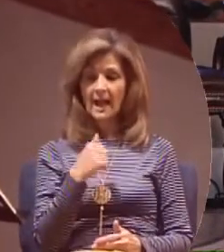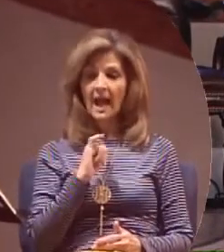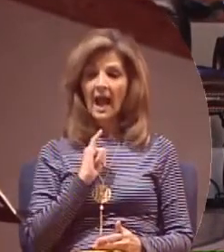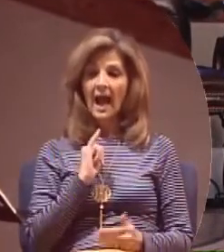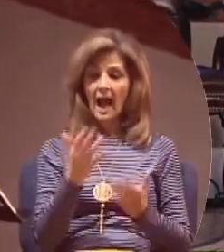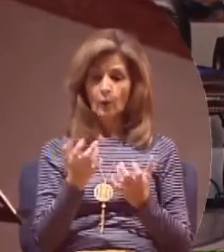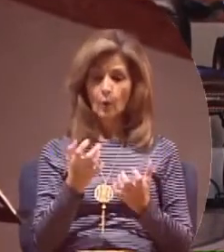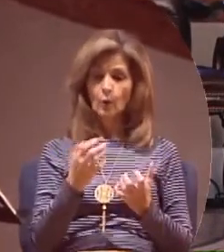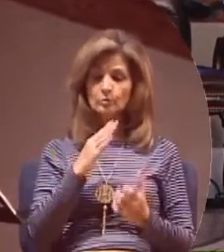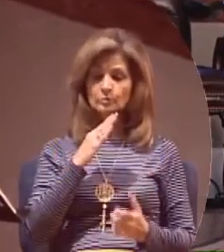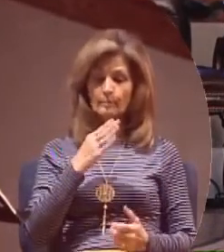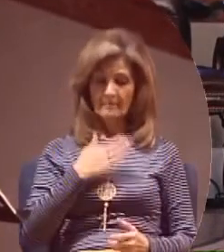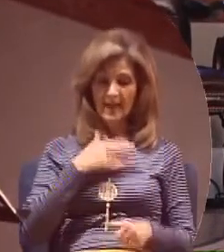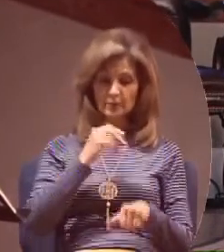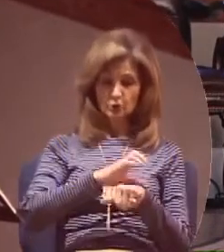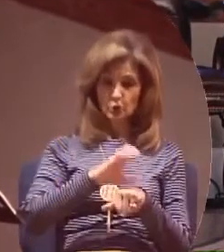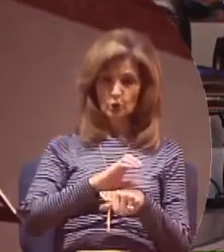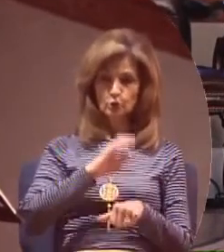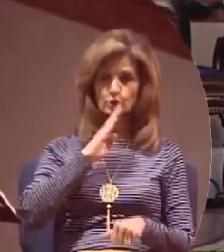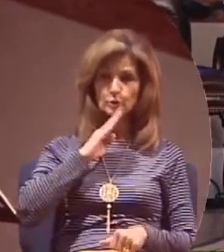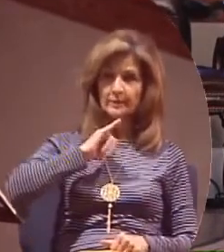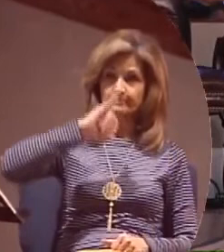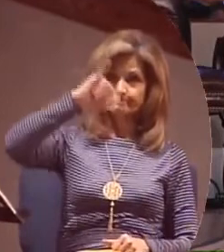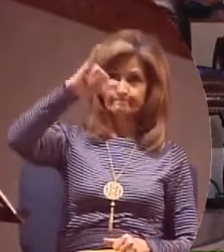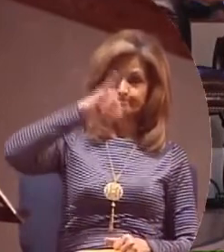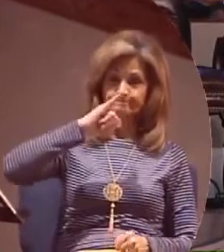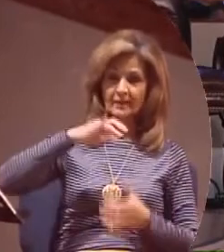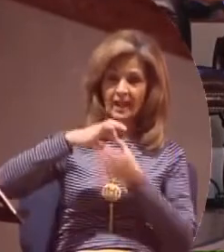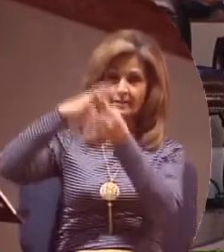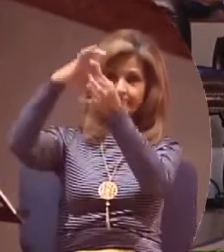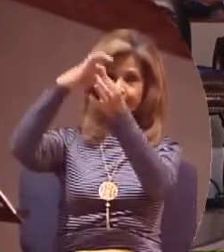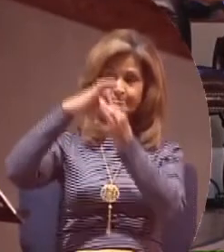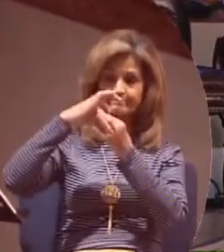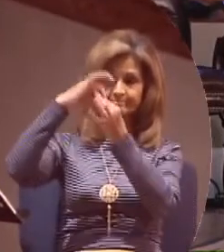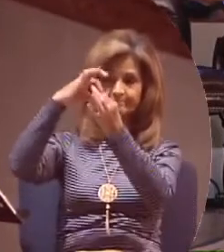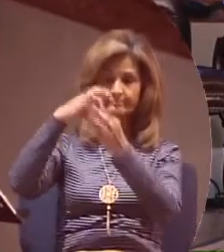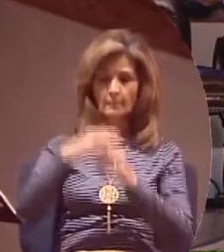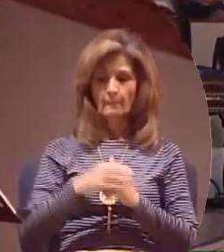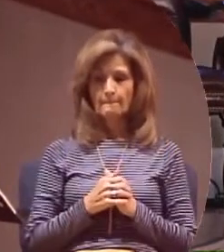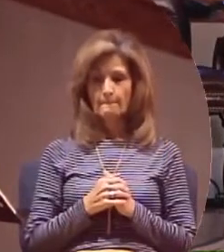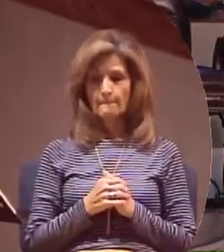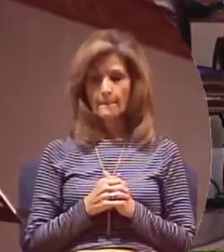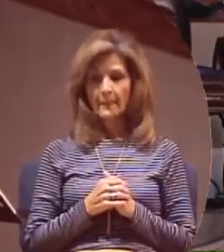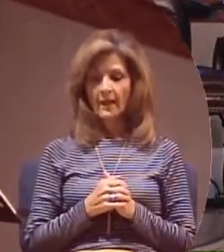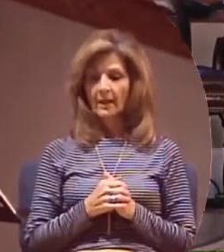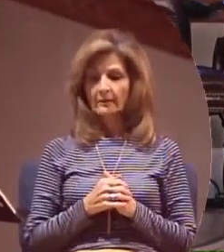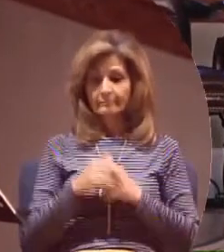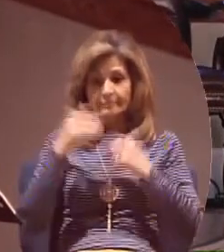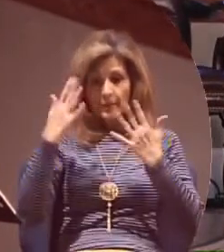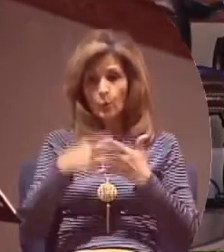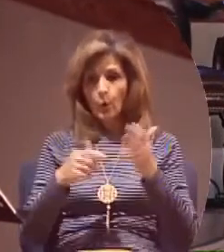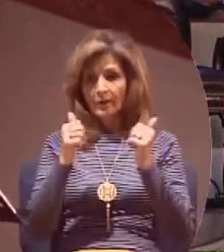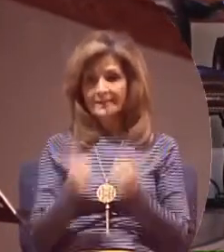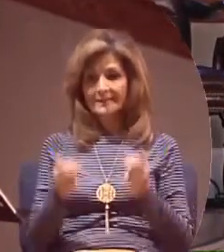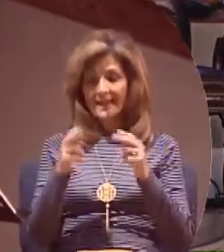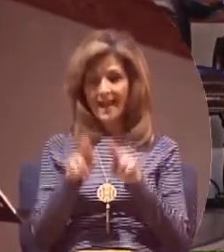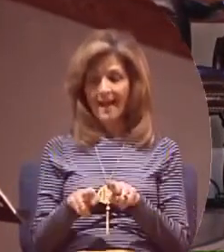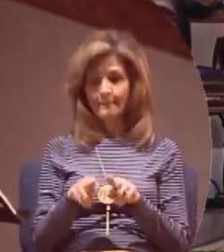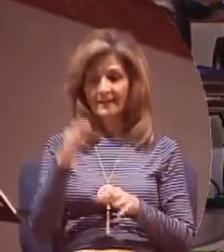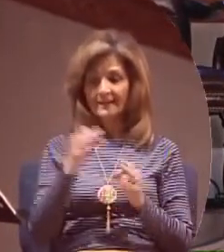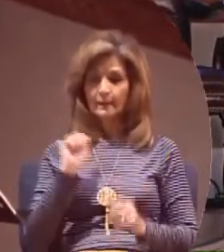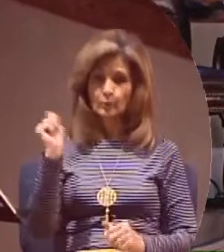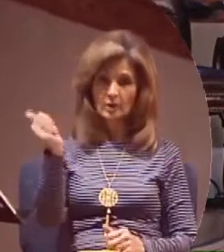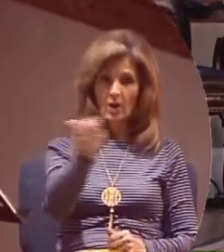We are one. I want my church to be as one. I'm telling you, there's no telling what could happen if